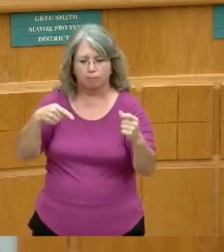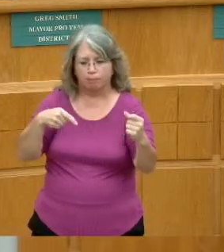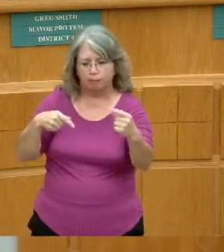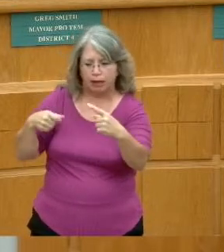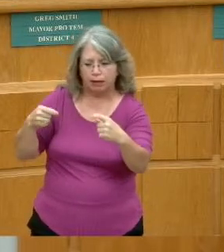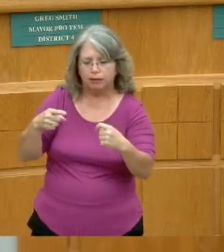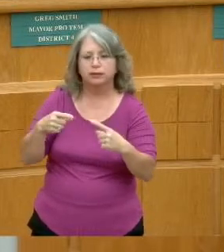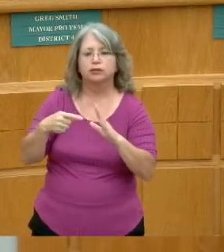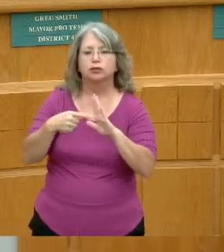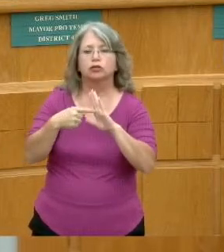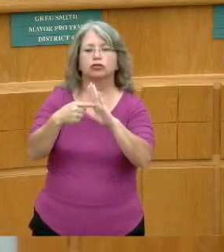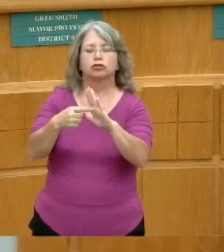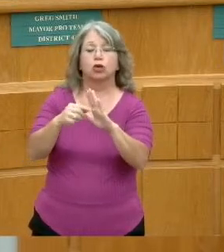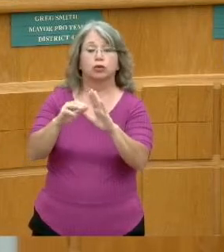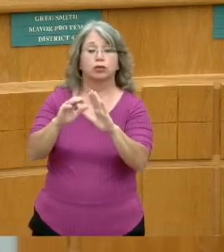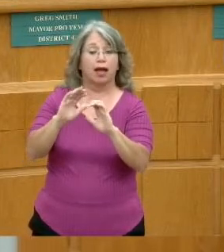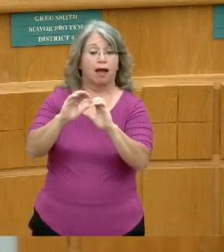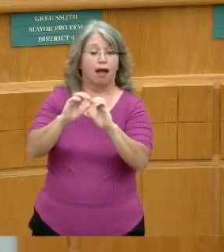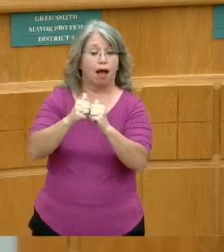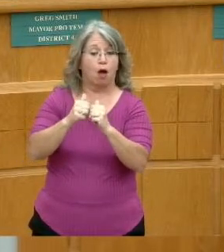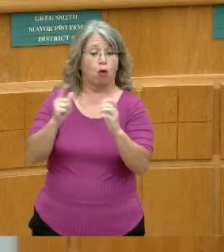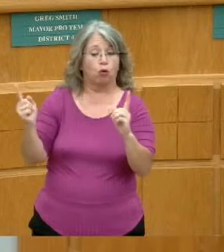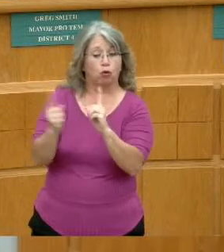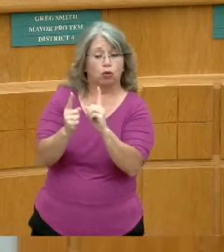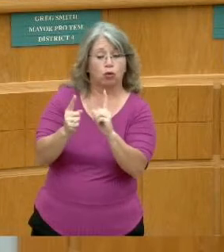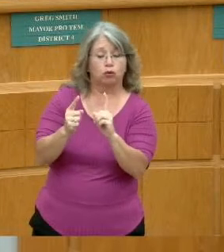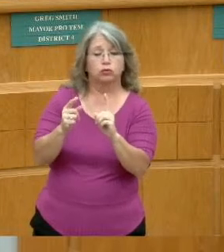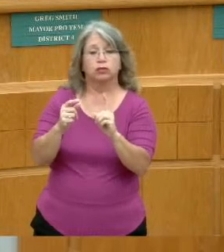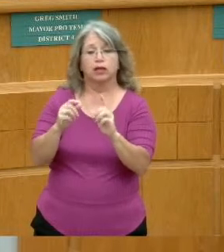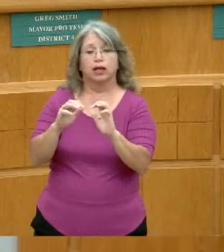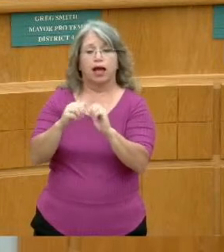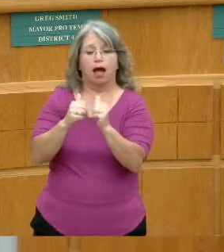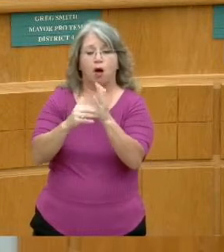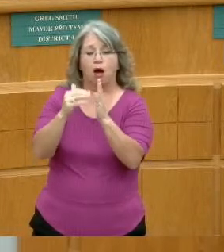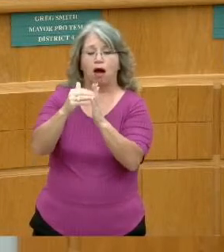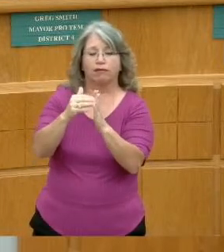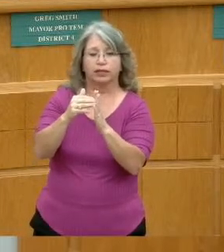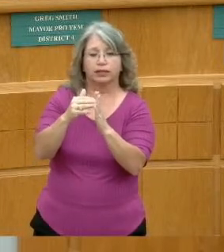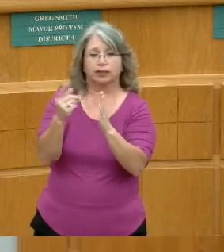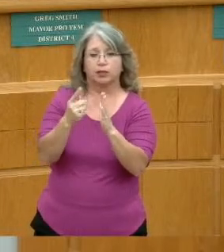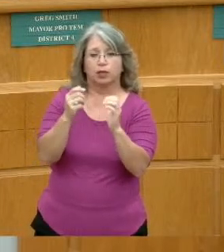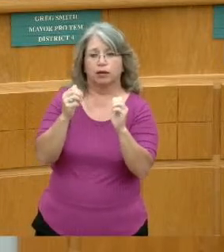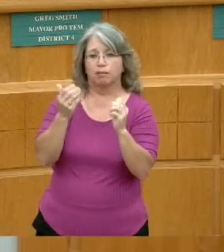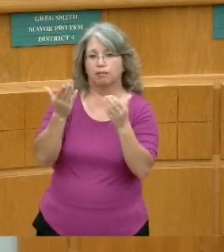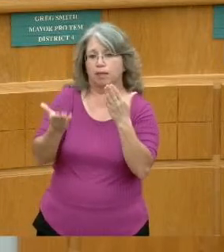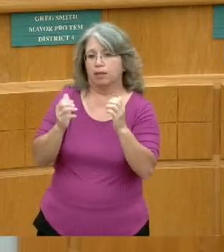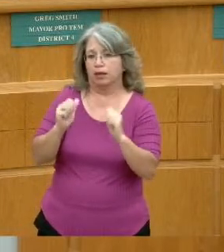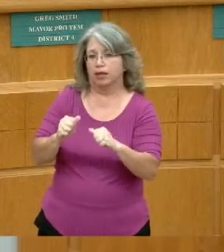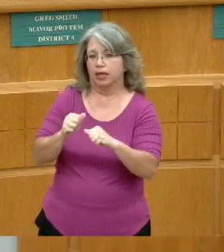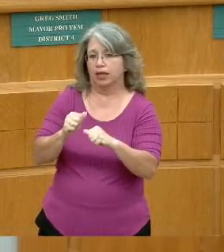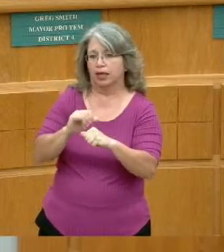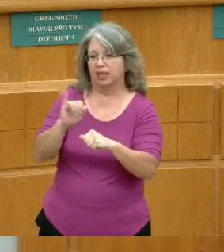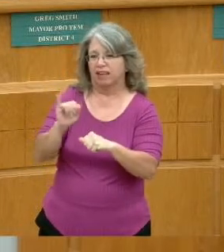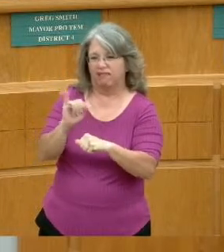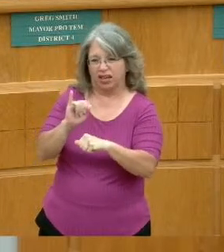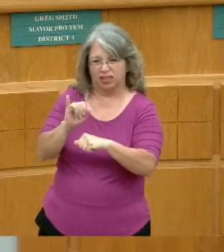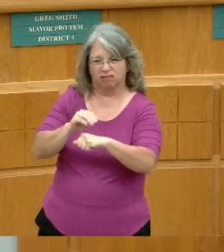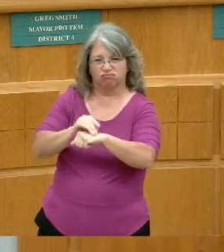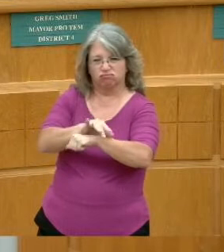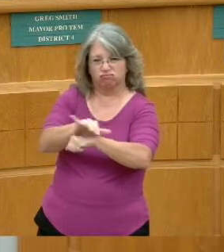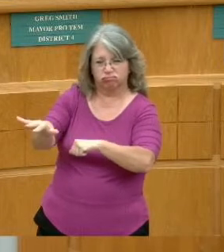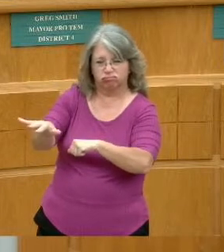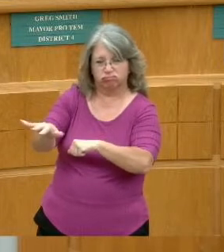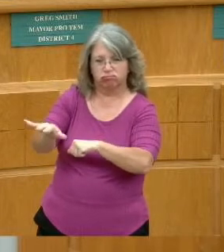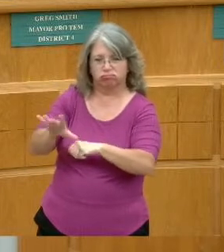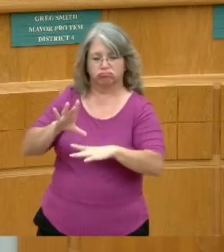how likely it is that more people will get infected, there's a certain amount of time from infection to showing symptoms. It's about 5 days, and there'll be